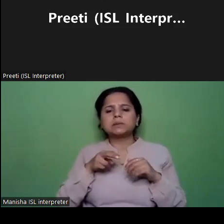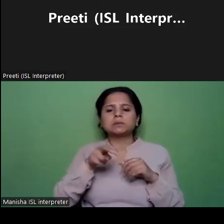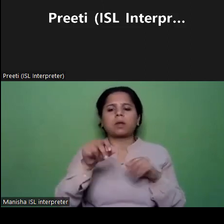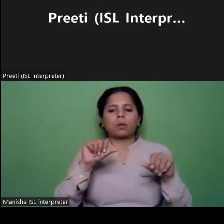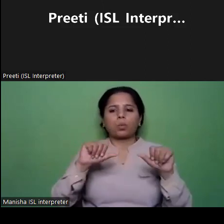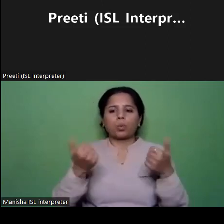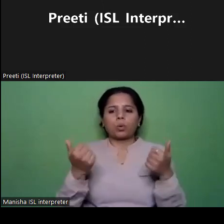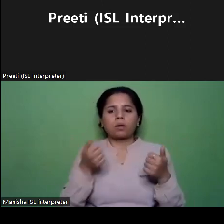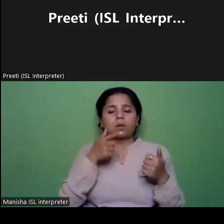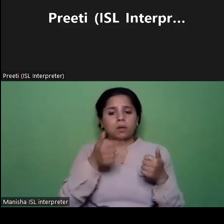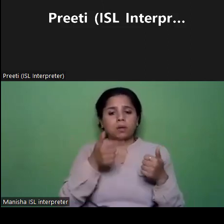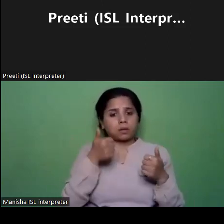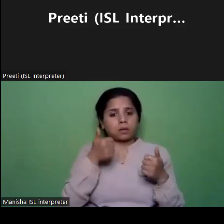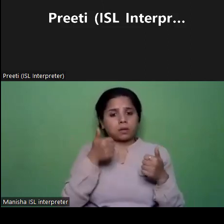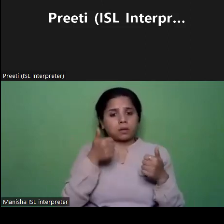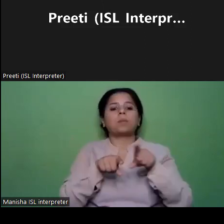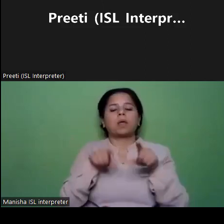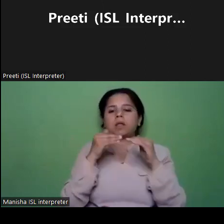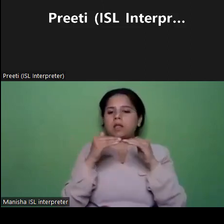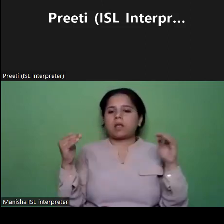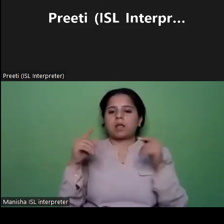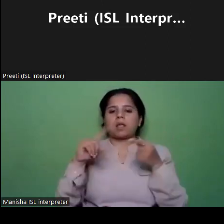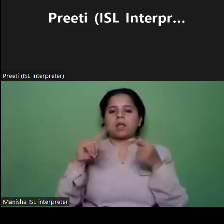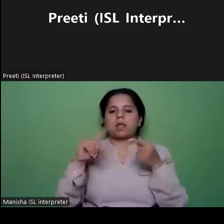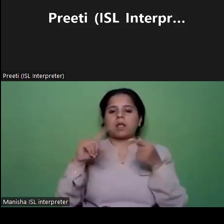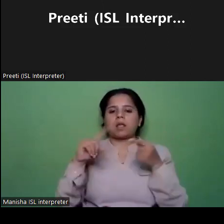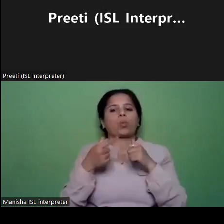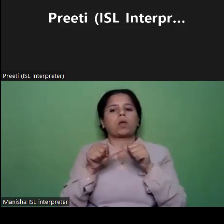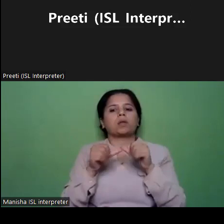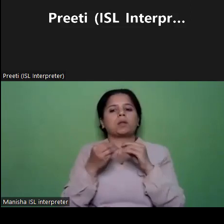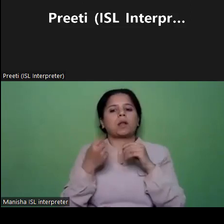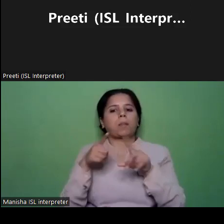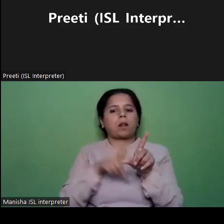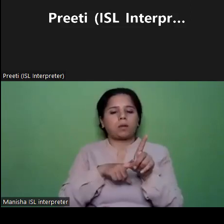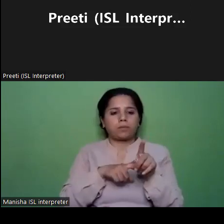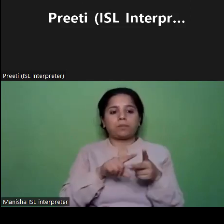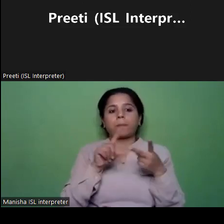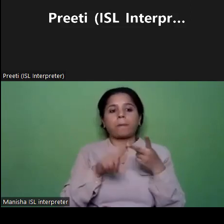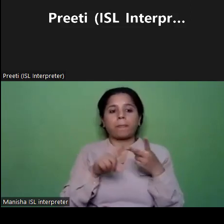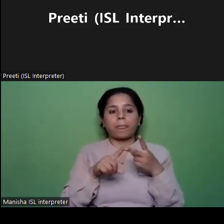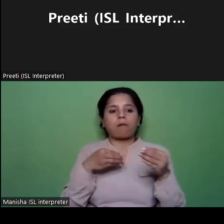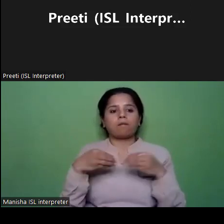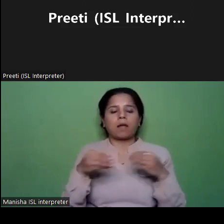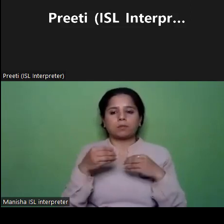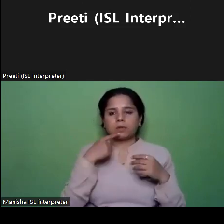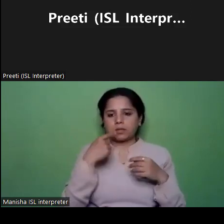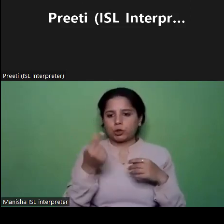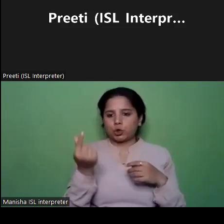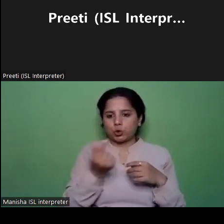It's a great example of equitability in everyday life. Second is flexibility in use.